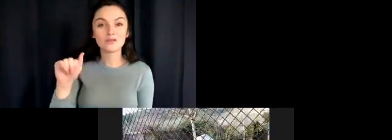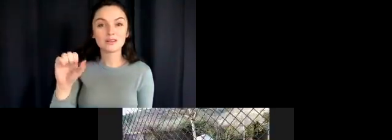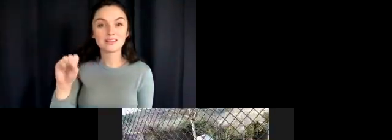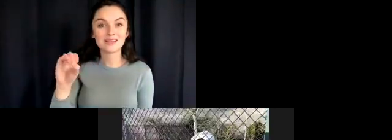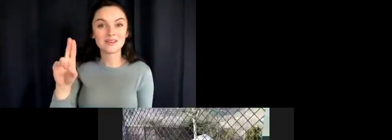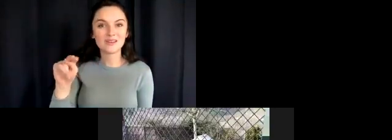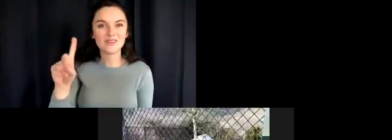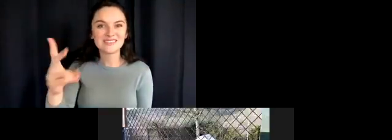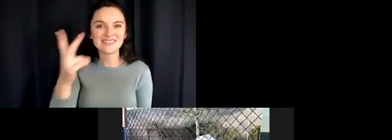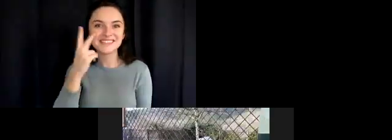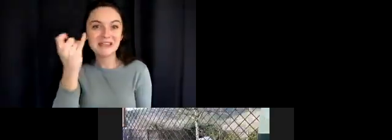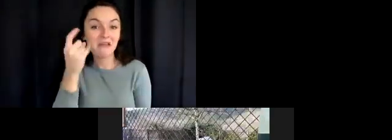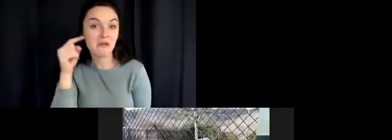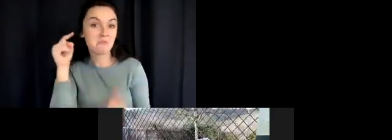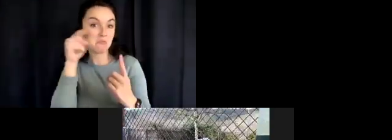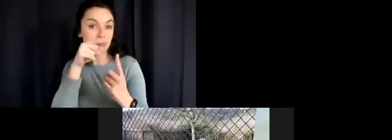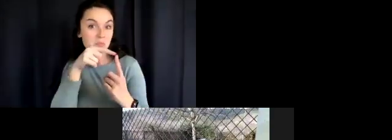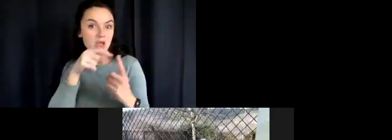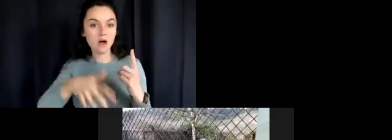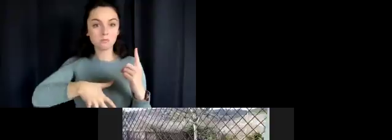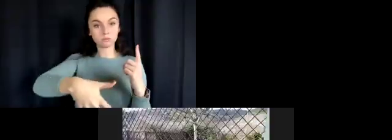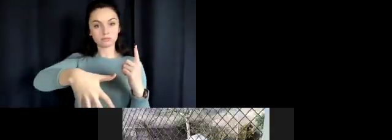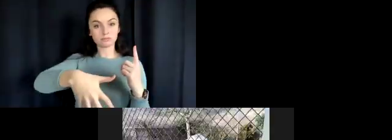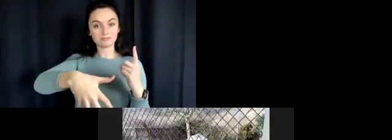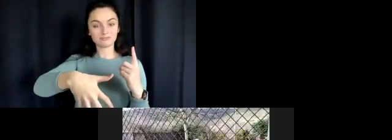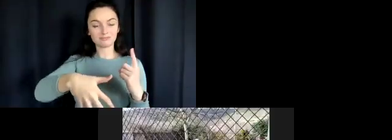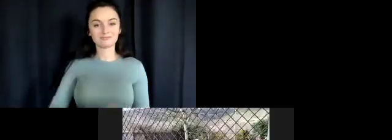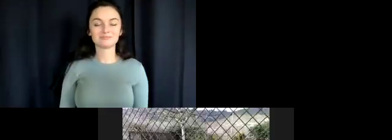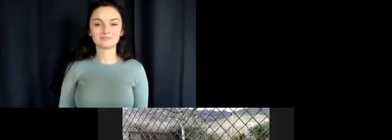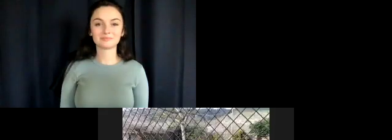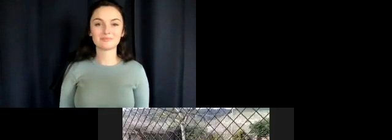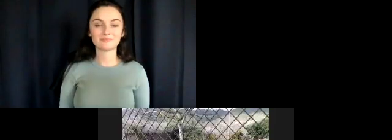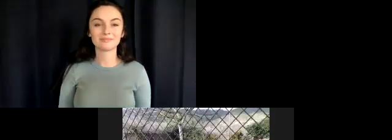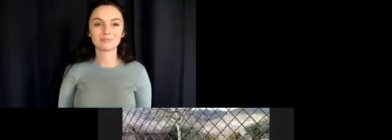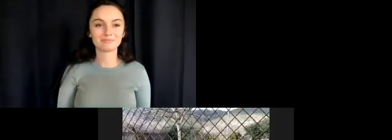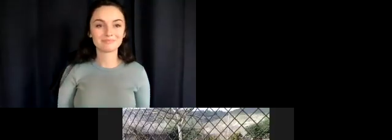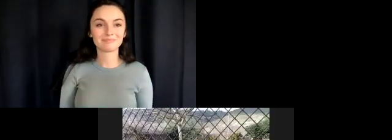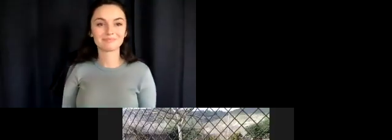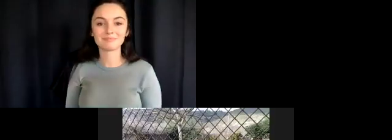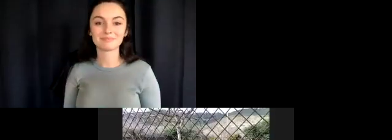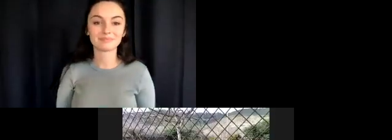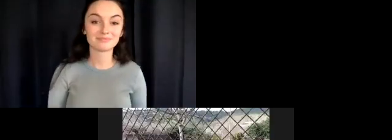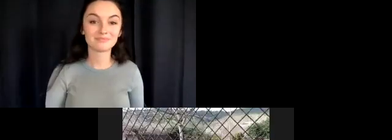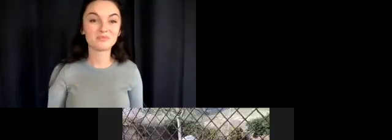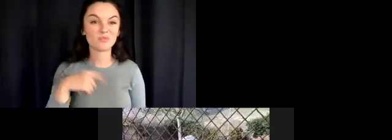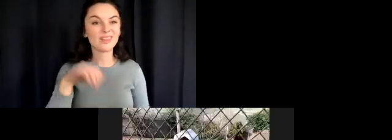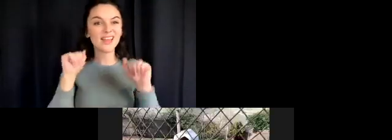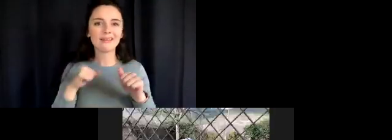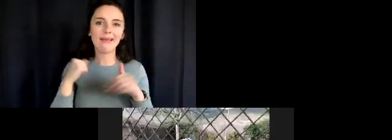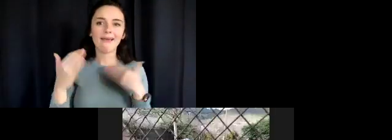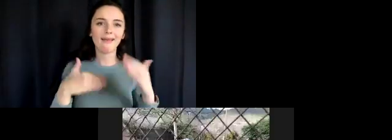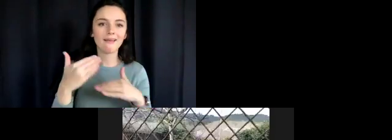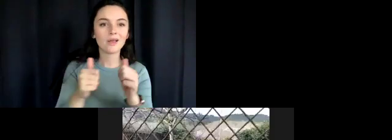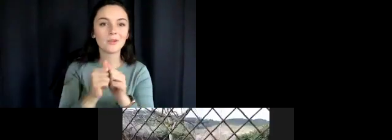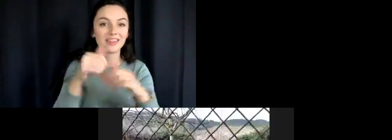pregnant. So that's really fun because we're able to work our animals so that they're not afraid of the veterinarian. So all of our